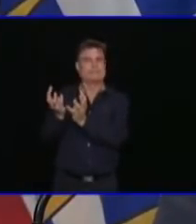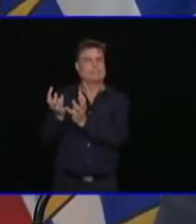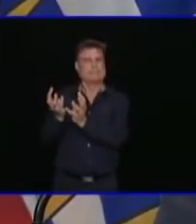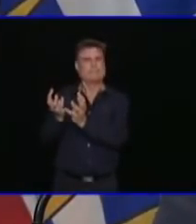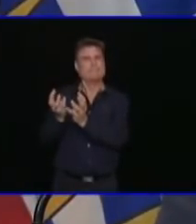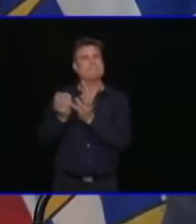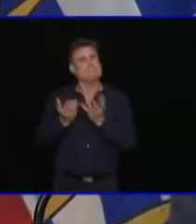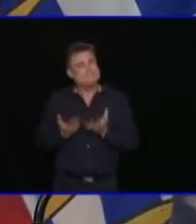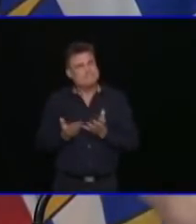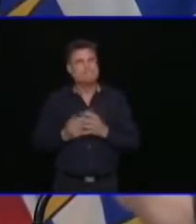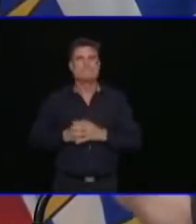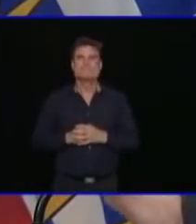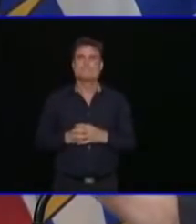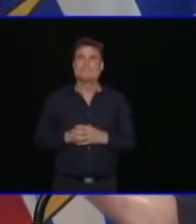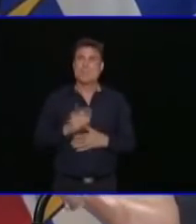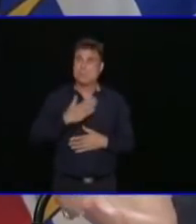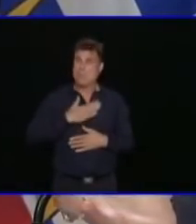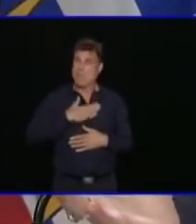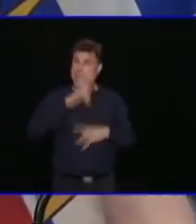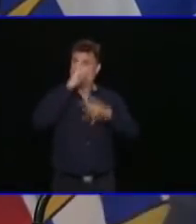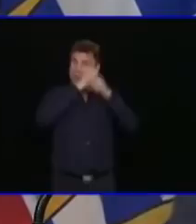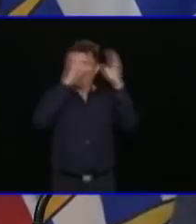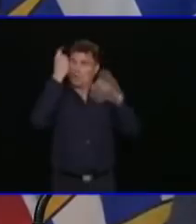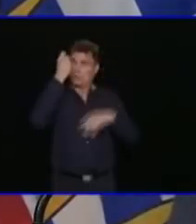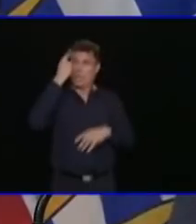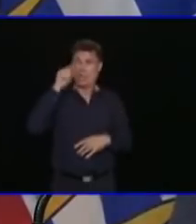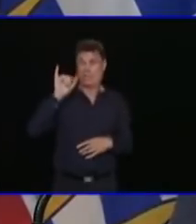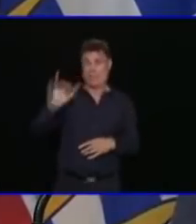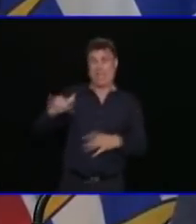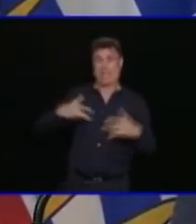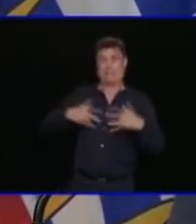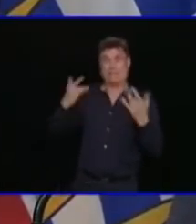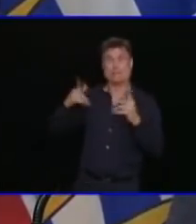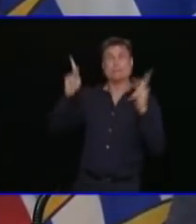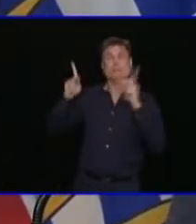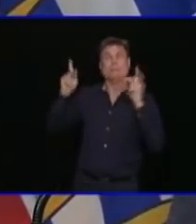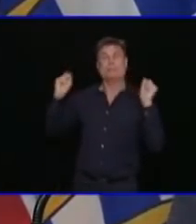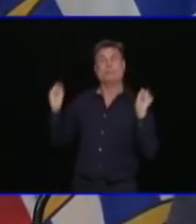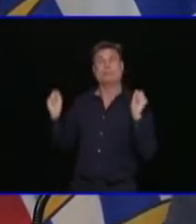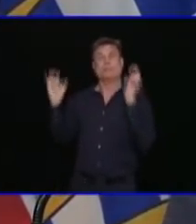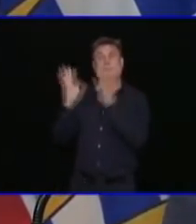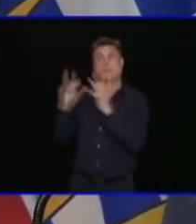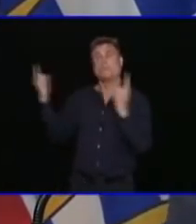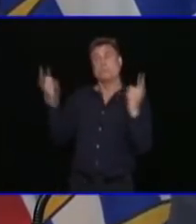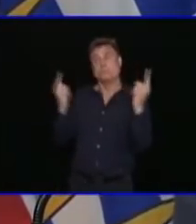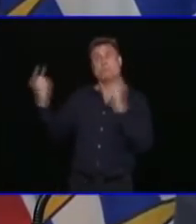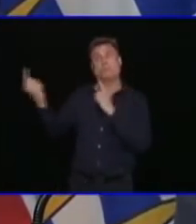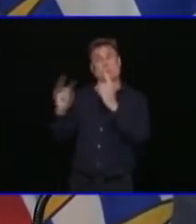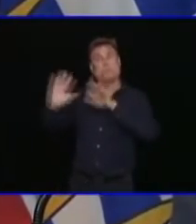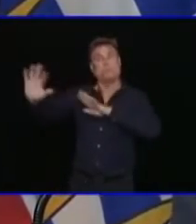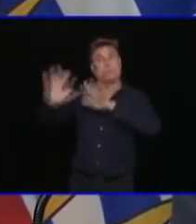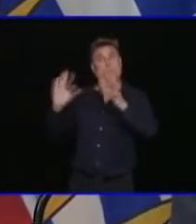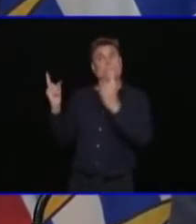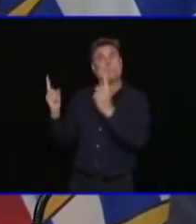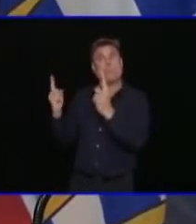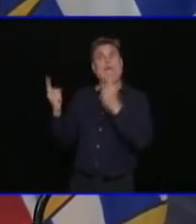period of time. So these things happen. It's certainly not what we we would expect and not what we want people to do.